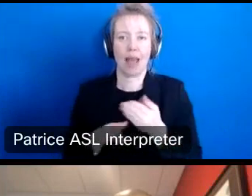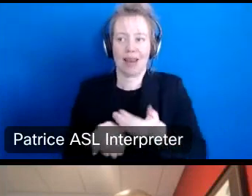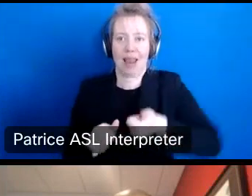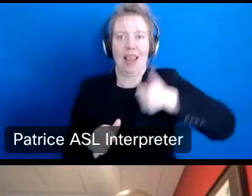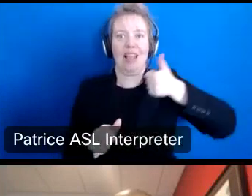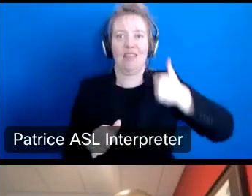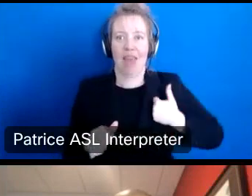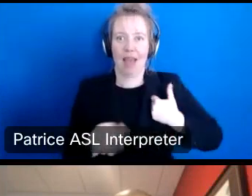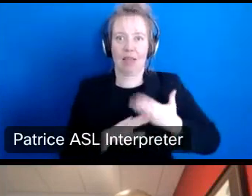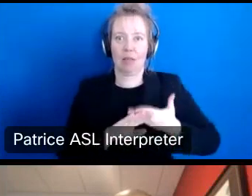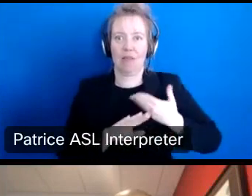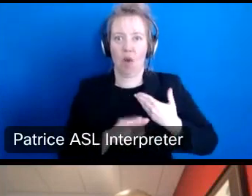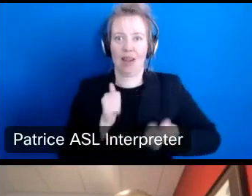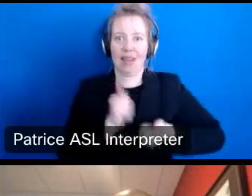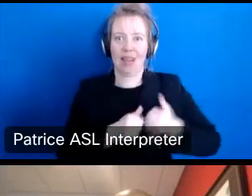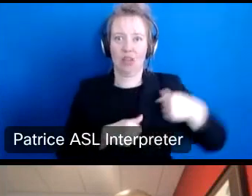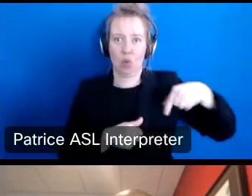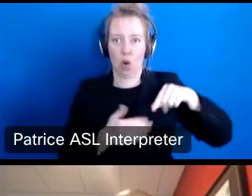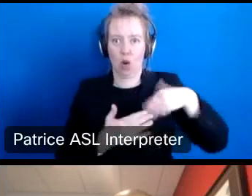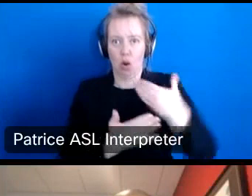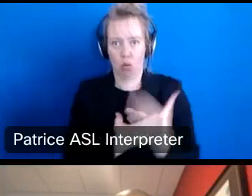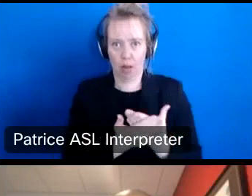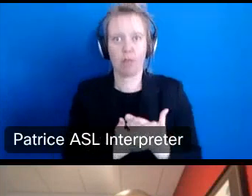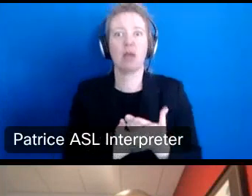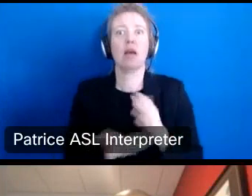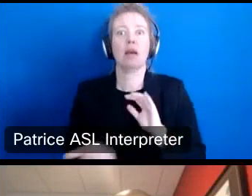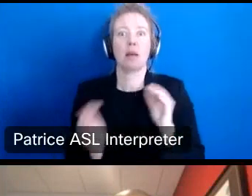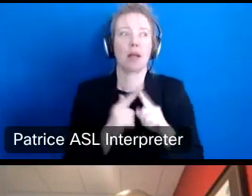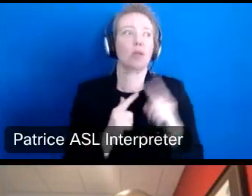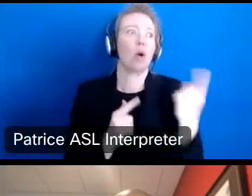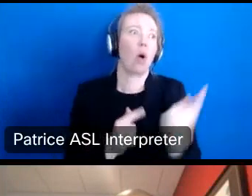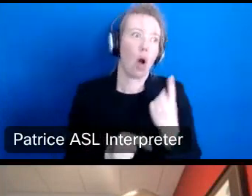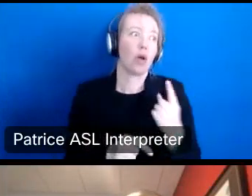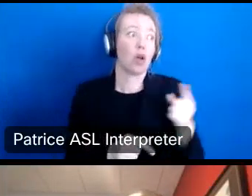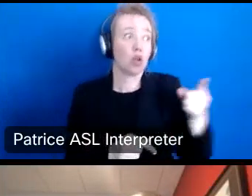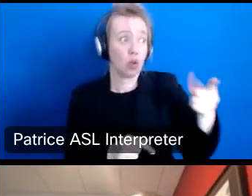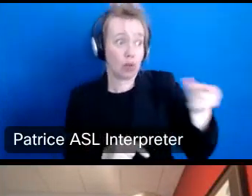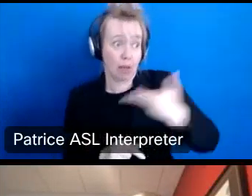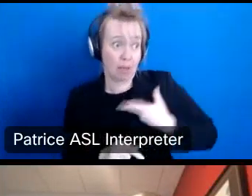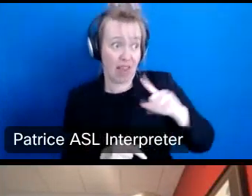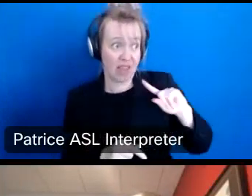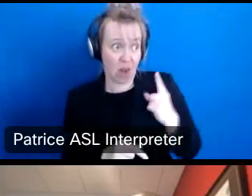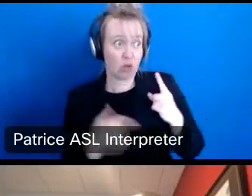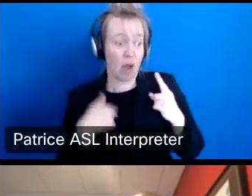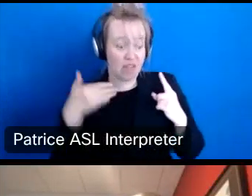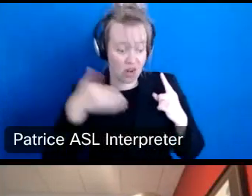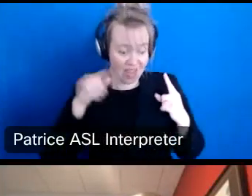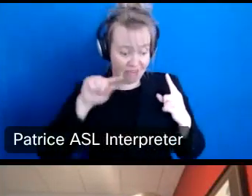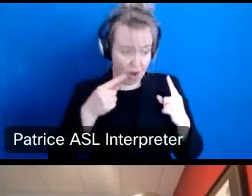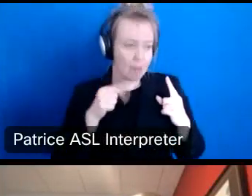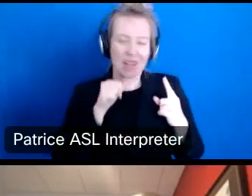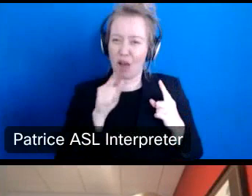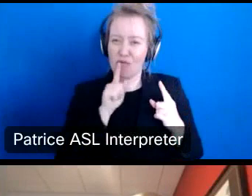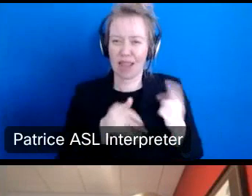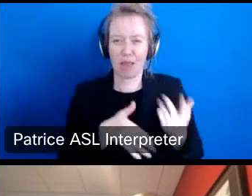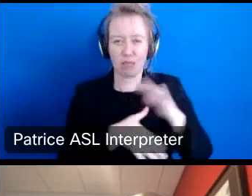every quarter, as opposed to just constantly working in a first come, first serve basis, first serve basis. And